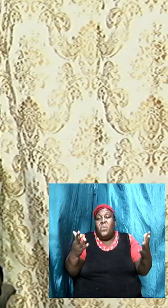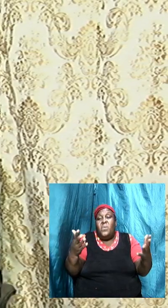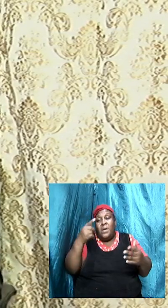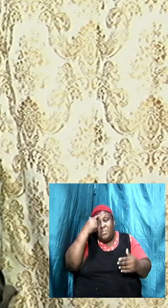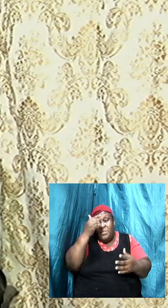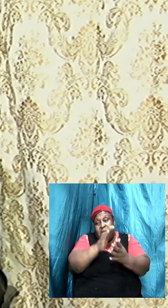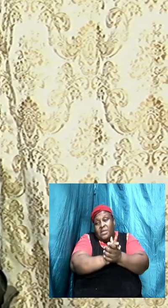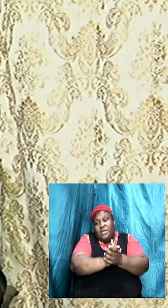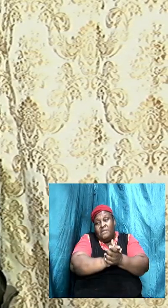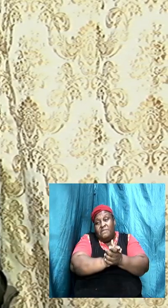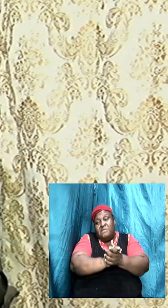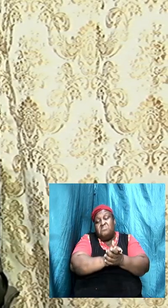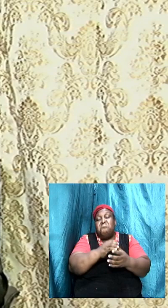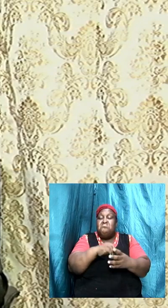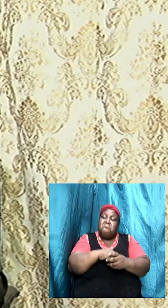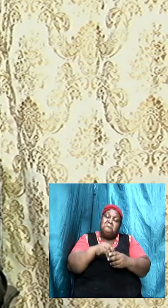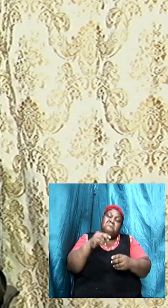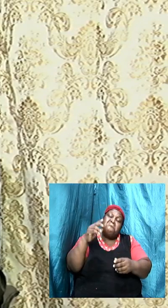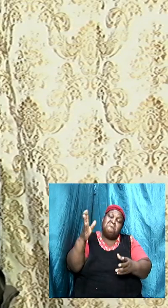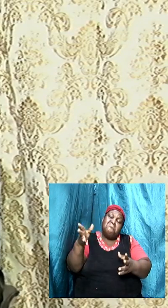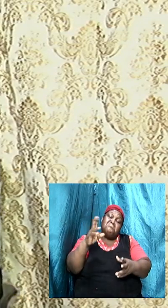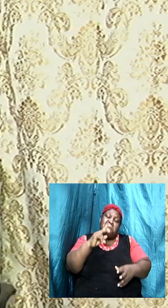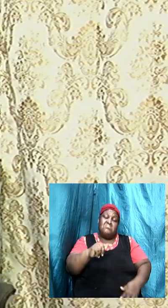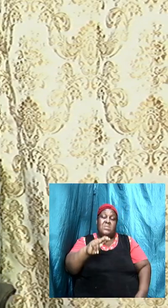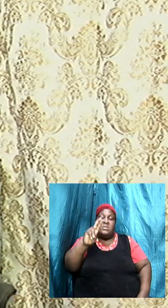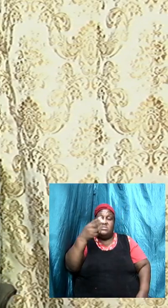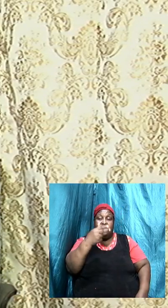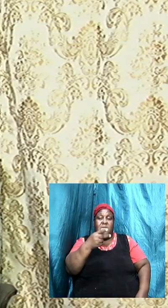2 Timothy 2 verses 15.